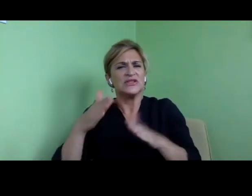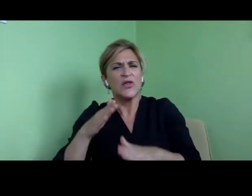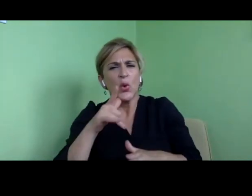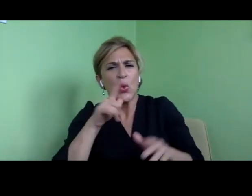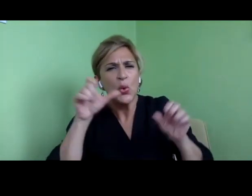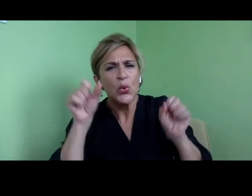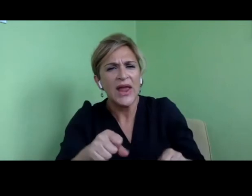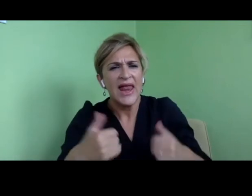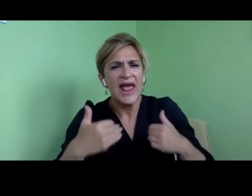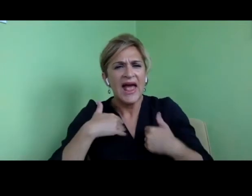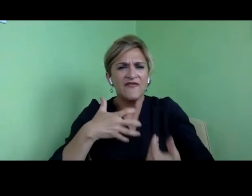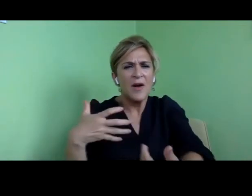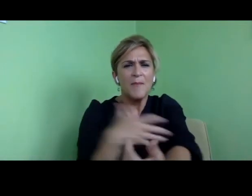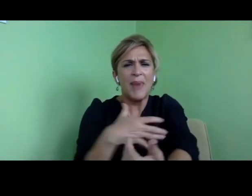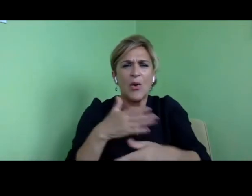again?